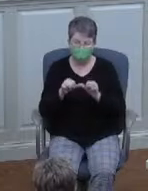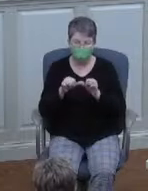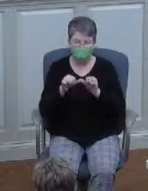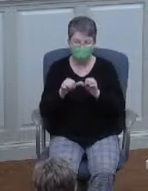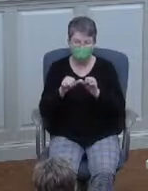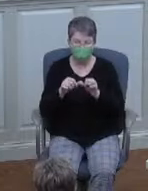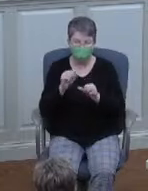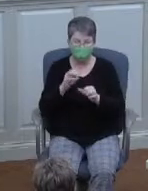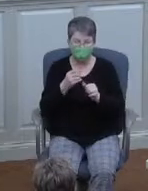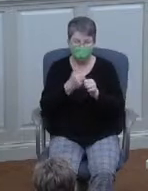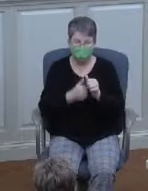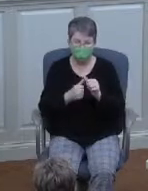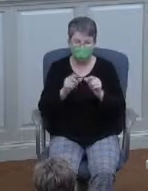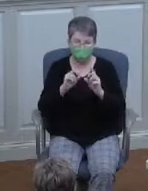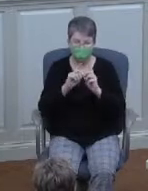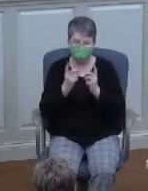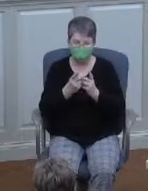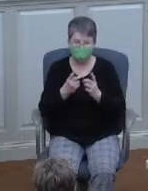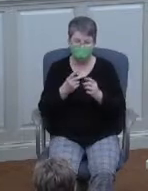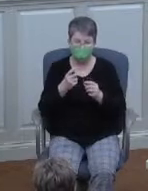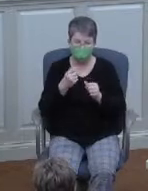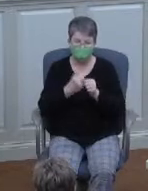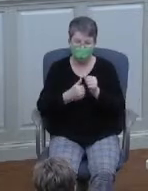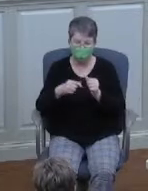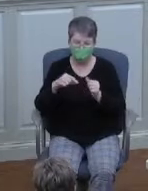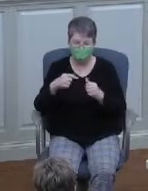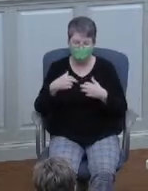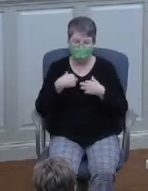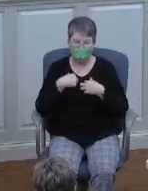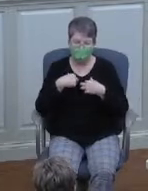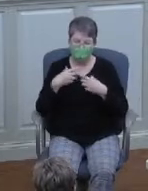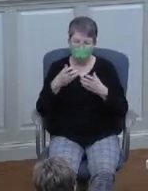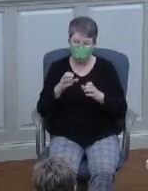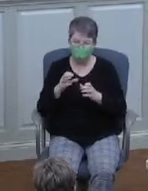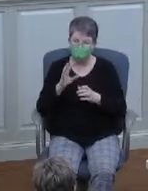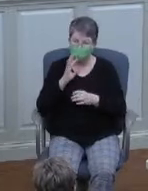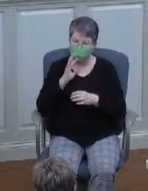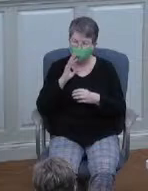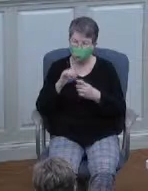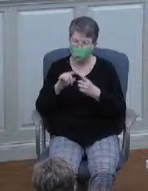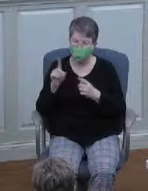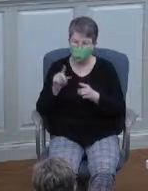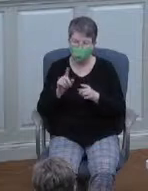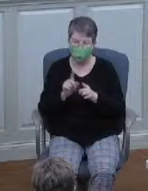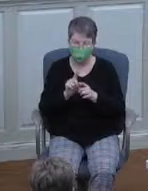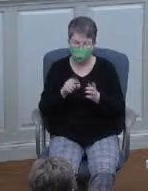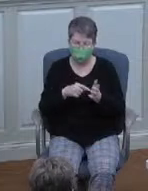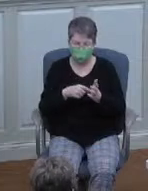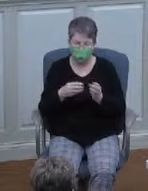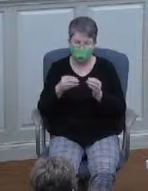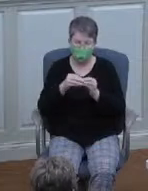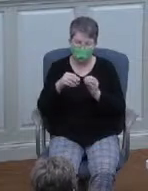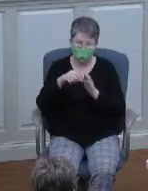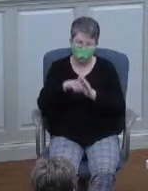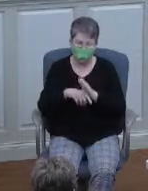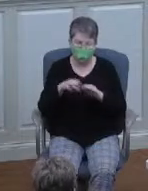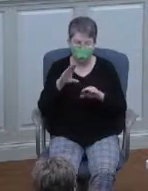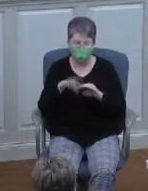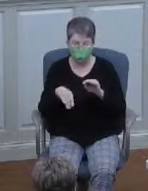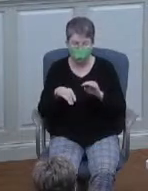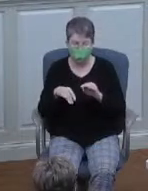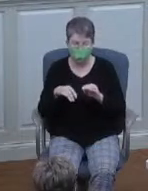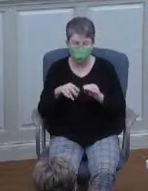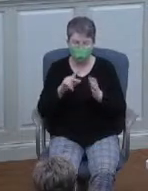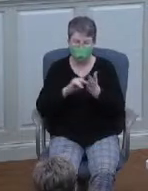each department at least once a quarter has a chance to talk to you directly in a way like this, and more extensive than just